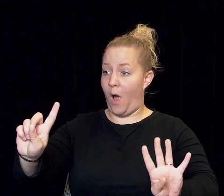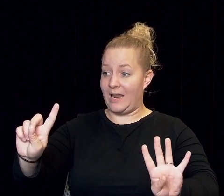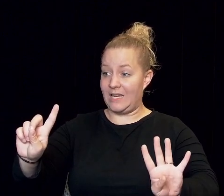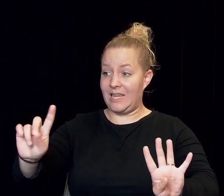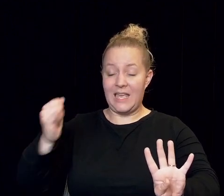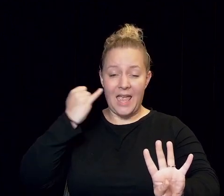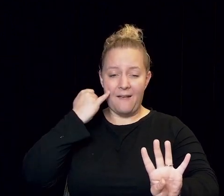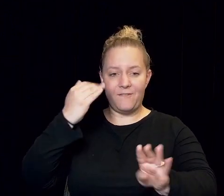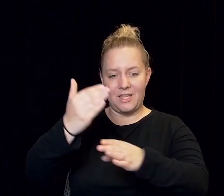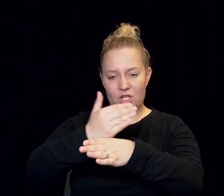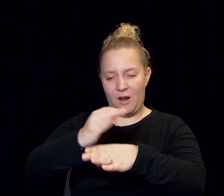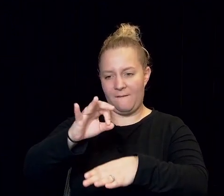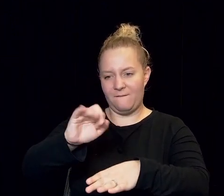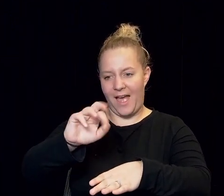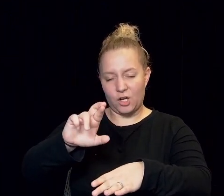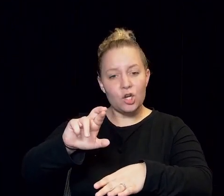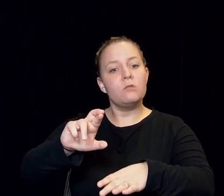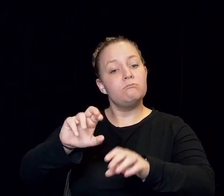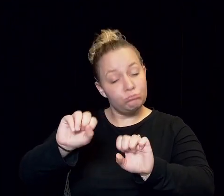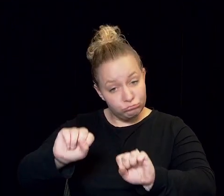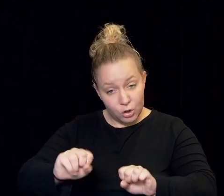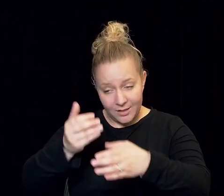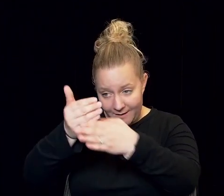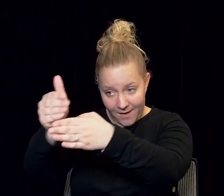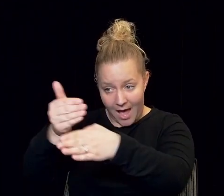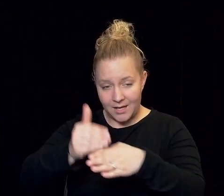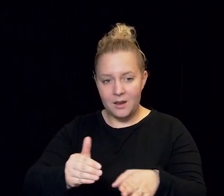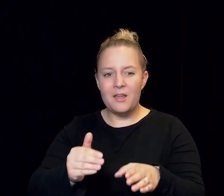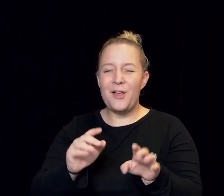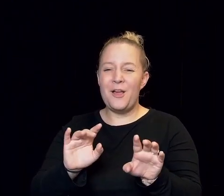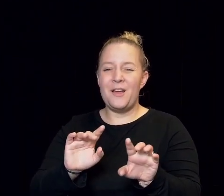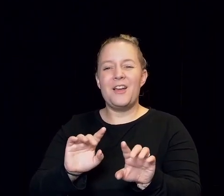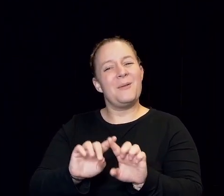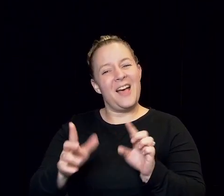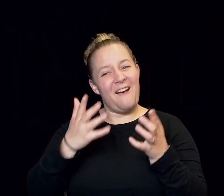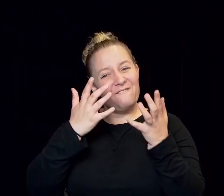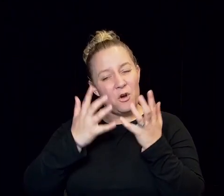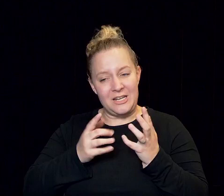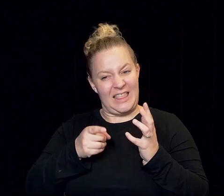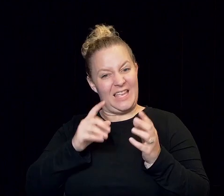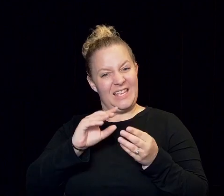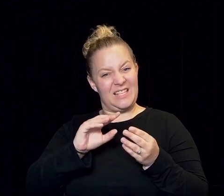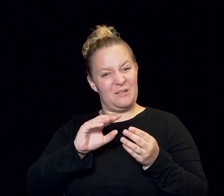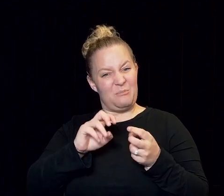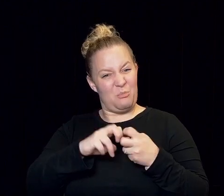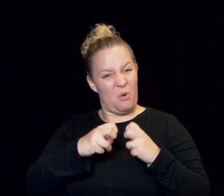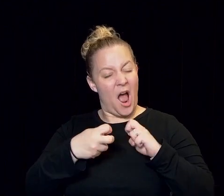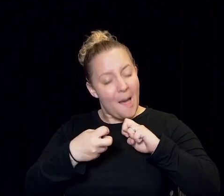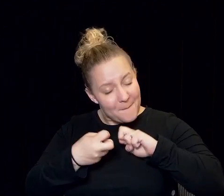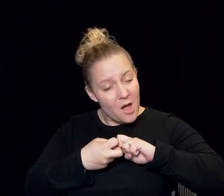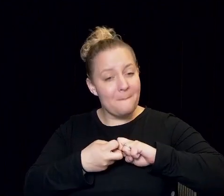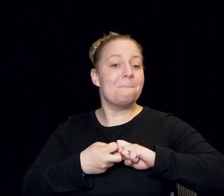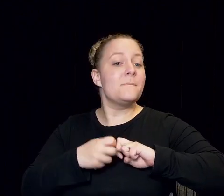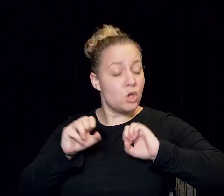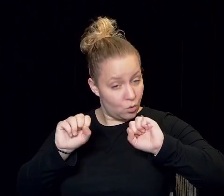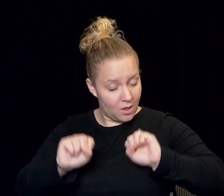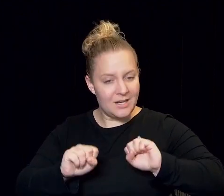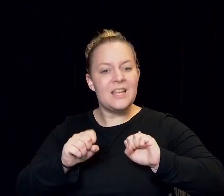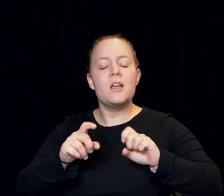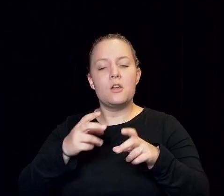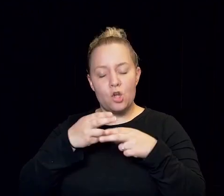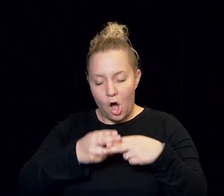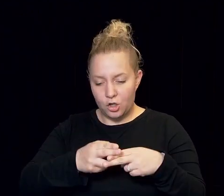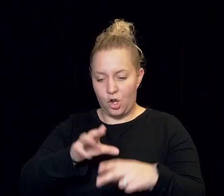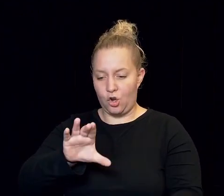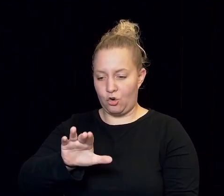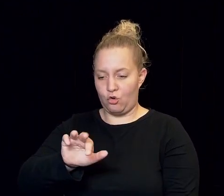factor, divide by that factor. But unfortunately in this problem, we are not able to. That's called cross simplifying, if you've never heard that before. But cross